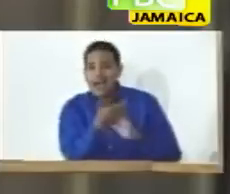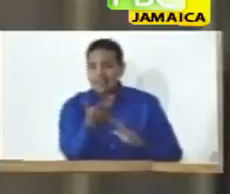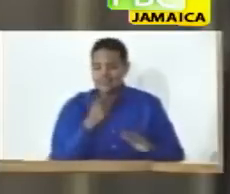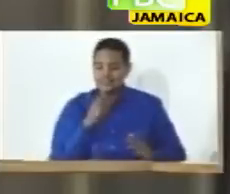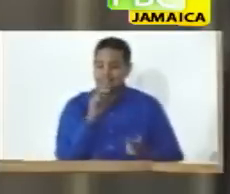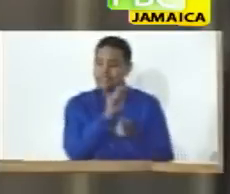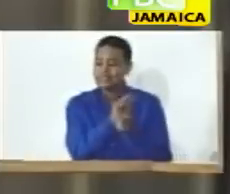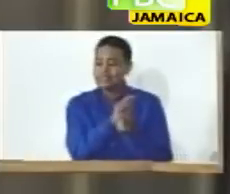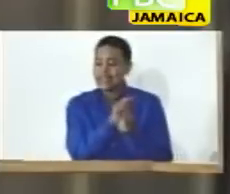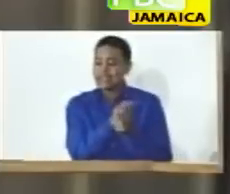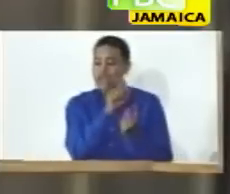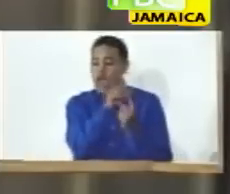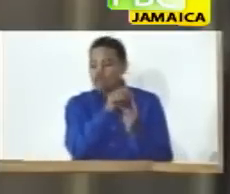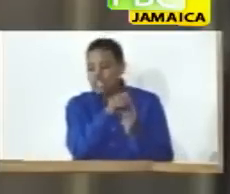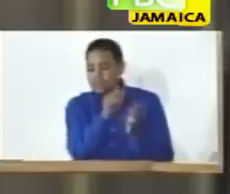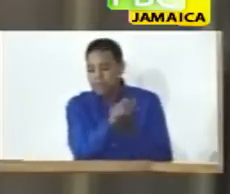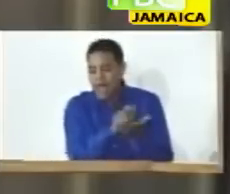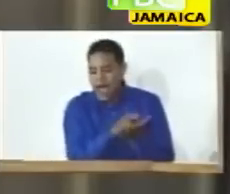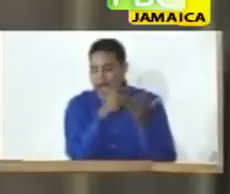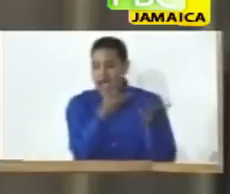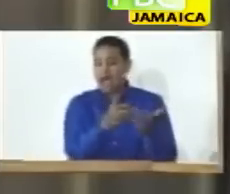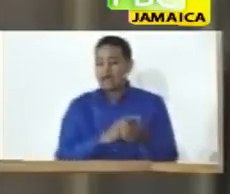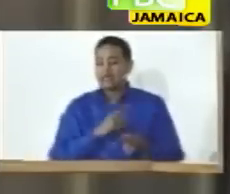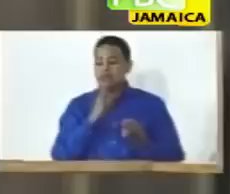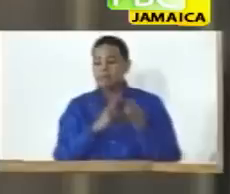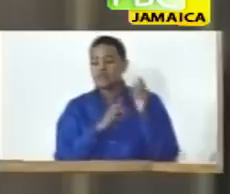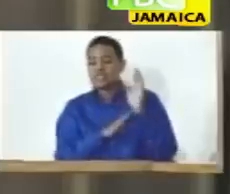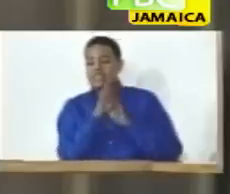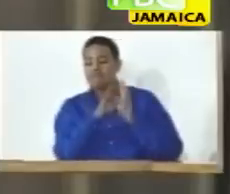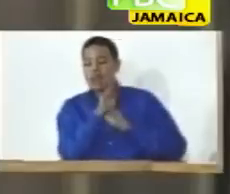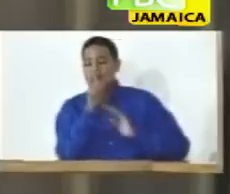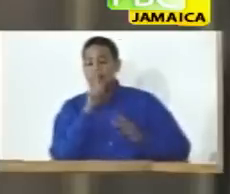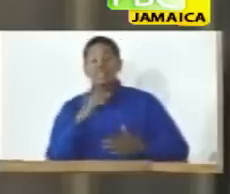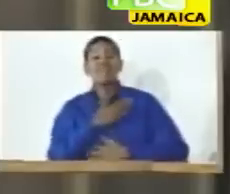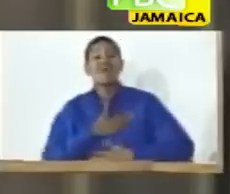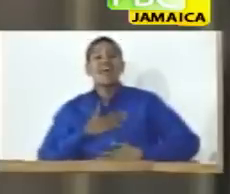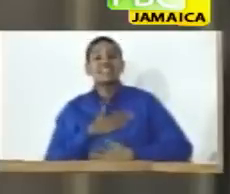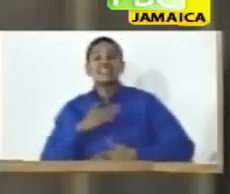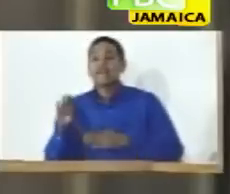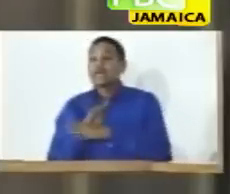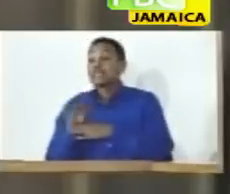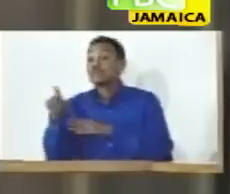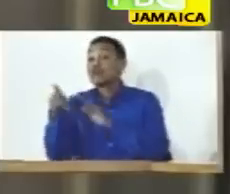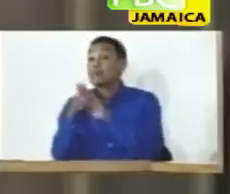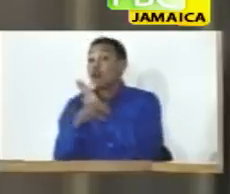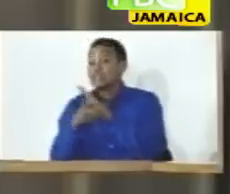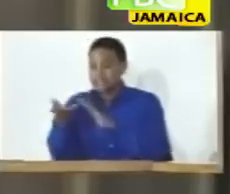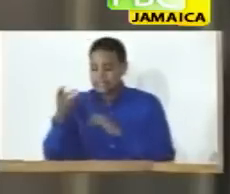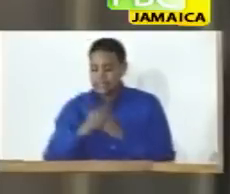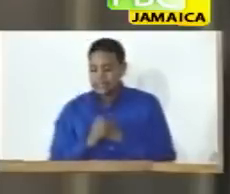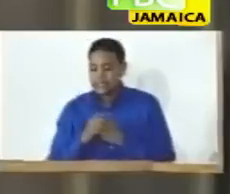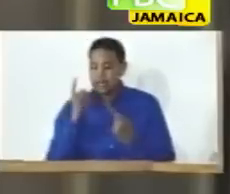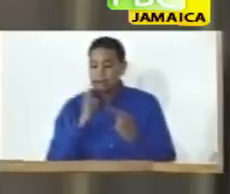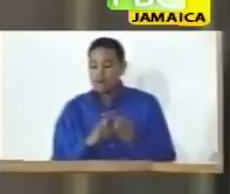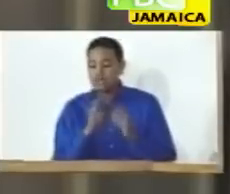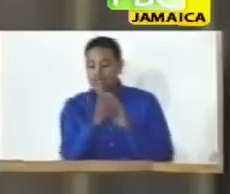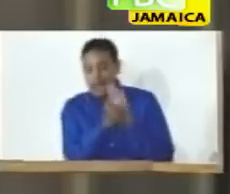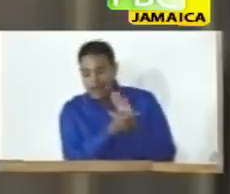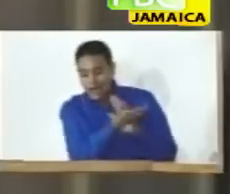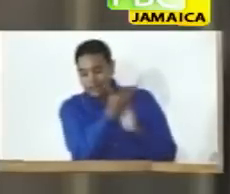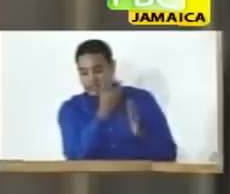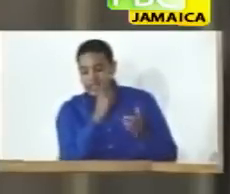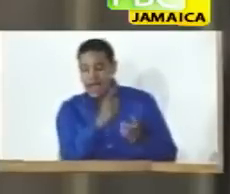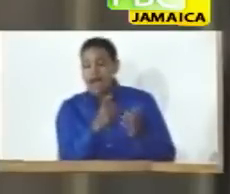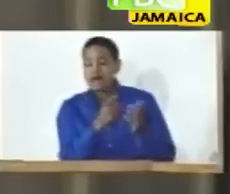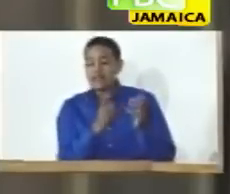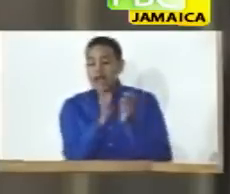Sexual Harassment Act, and the development of an entertainment industry policy and act and